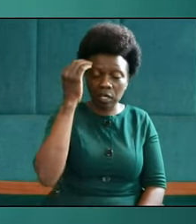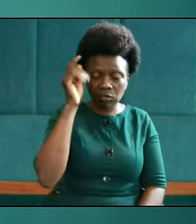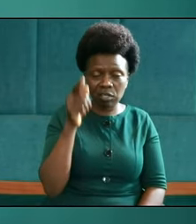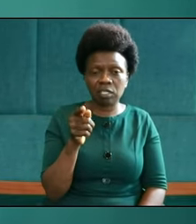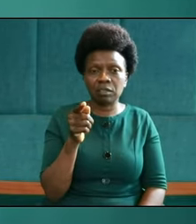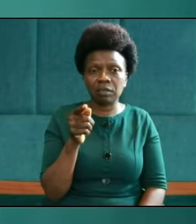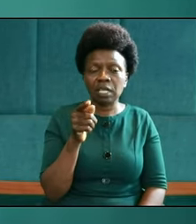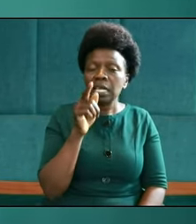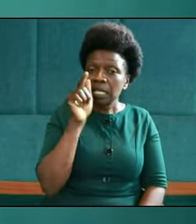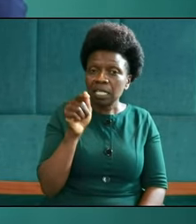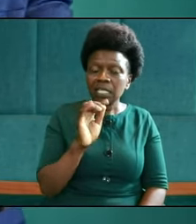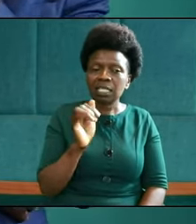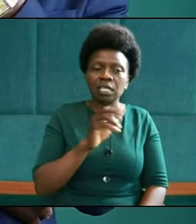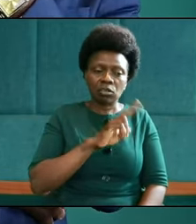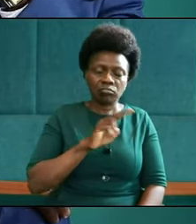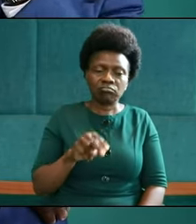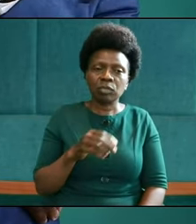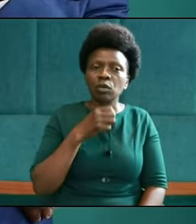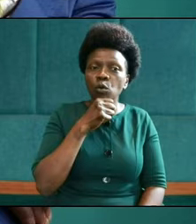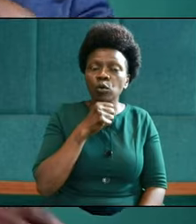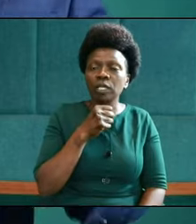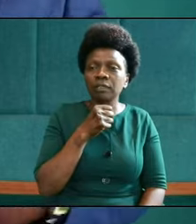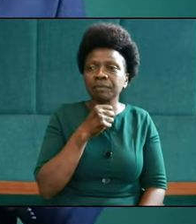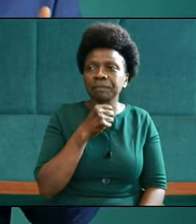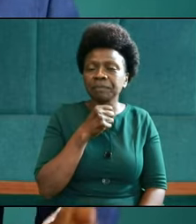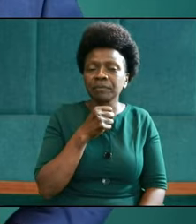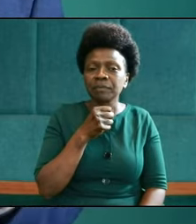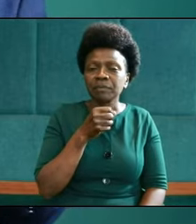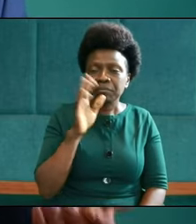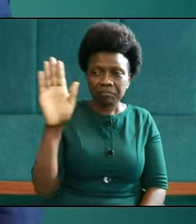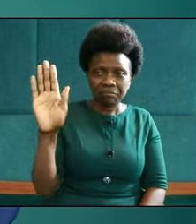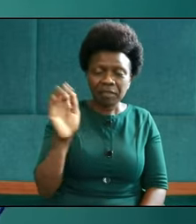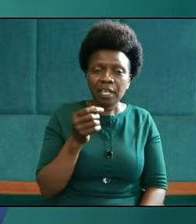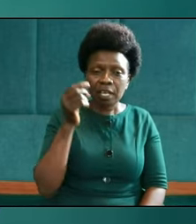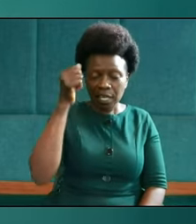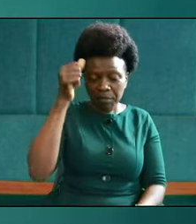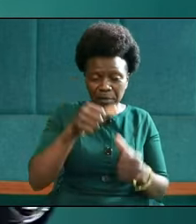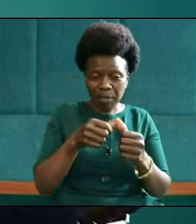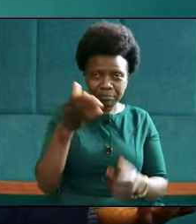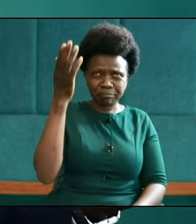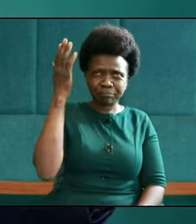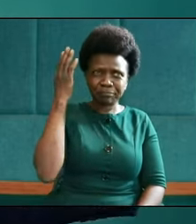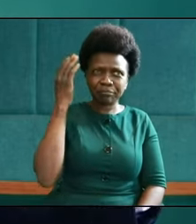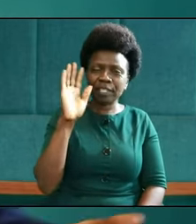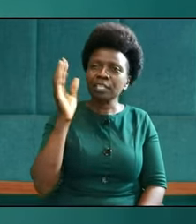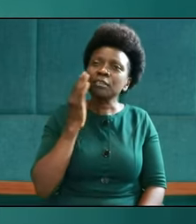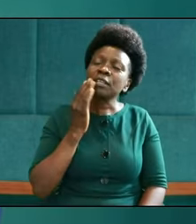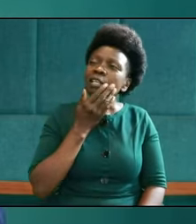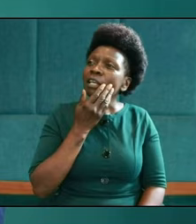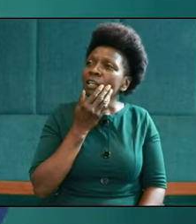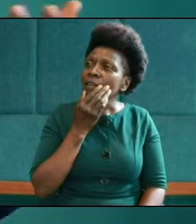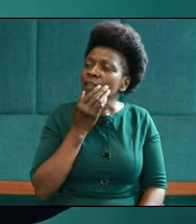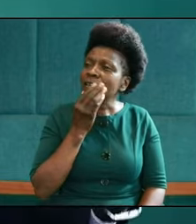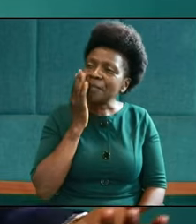is common with old age. I remember my mom in the last 5 years just started